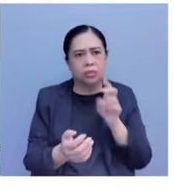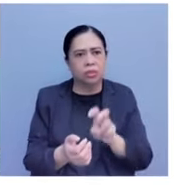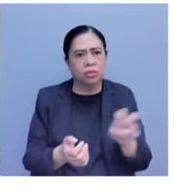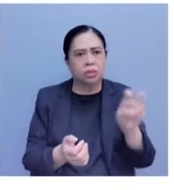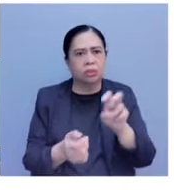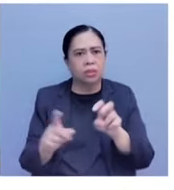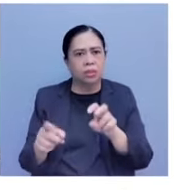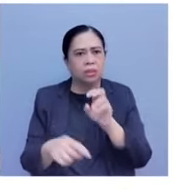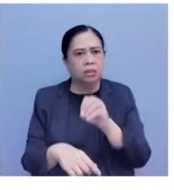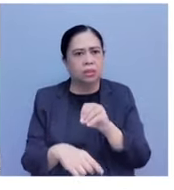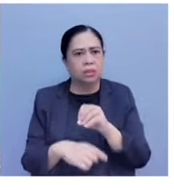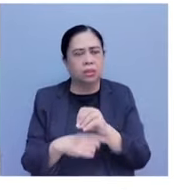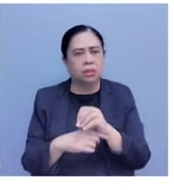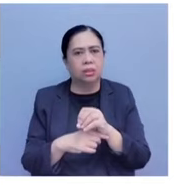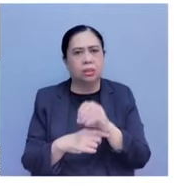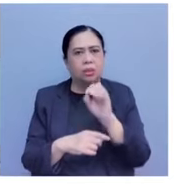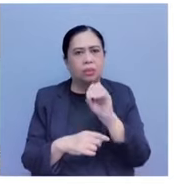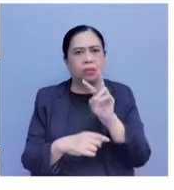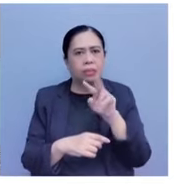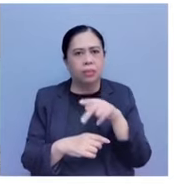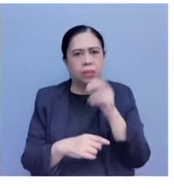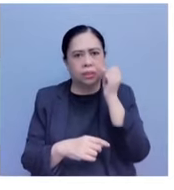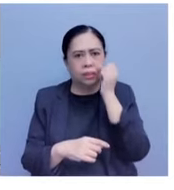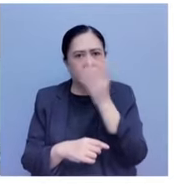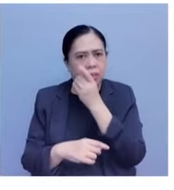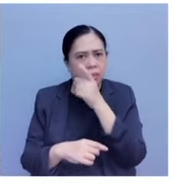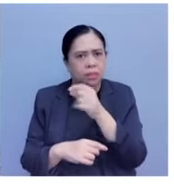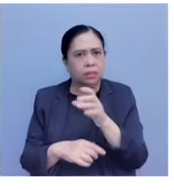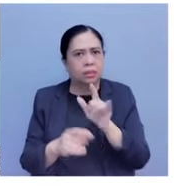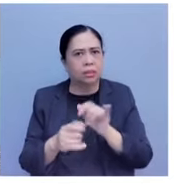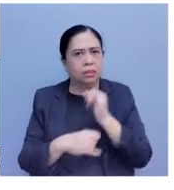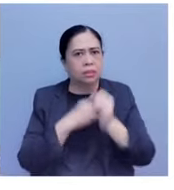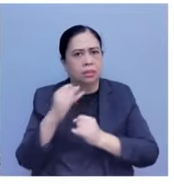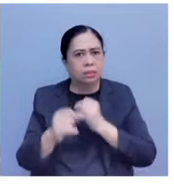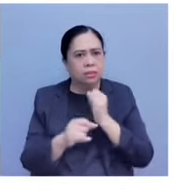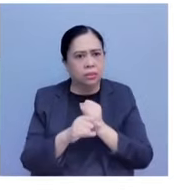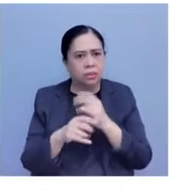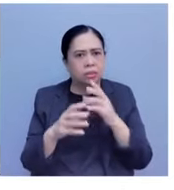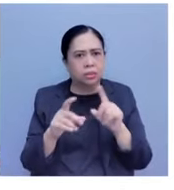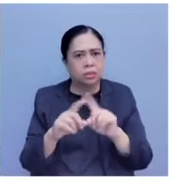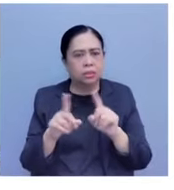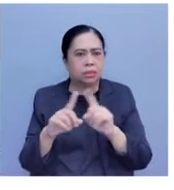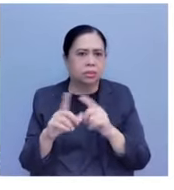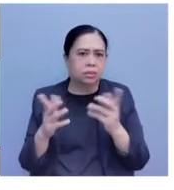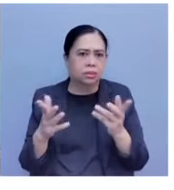Vice President Duterte and other engagement international and here.